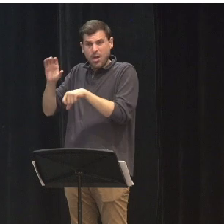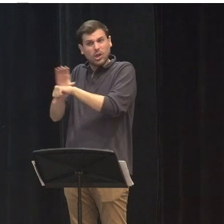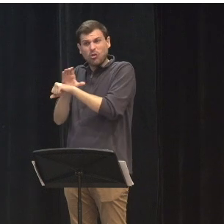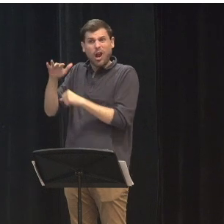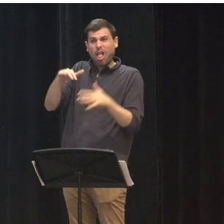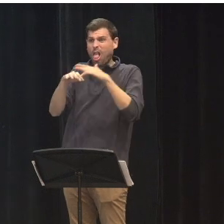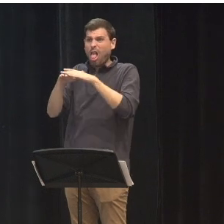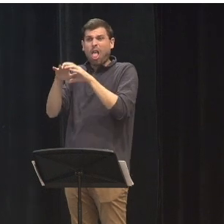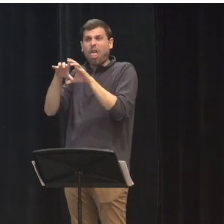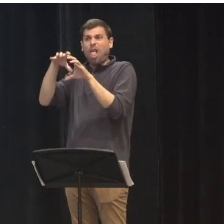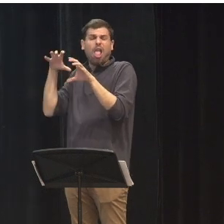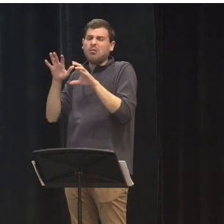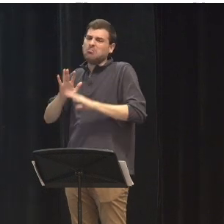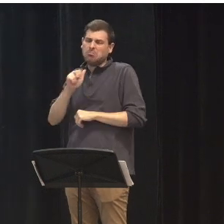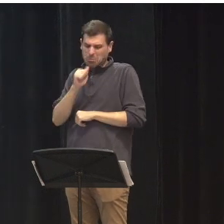noise, which